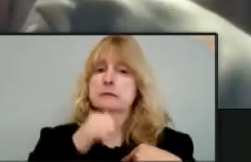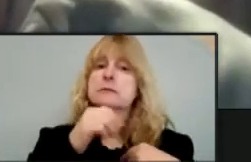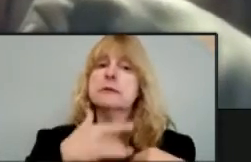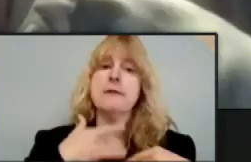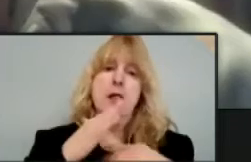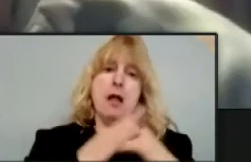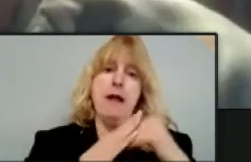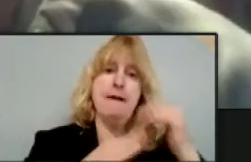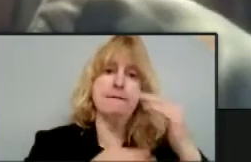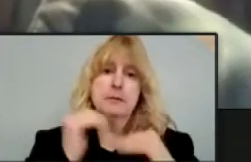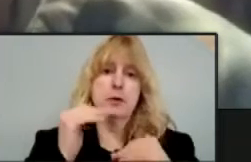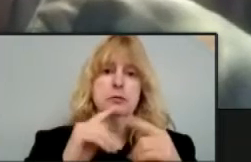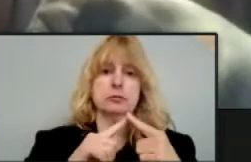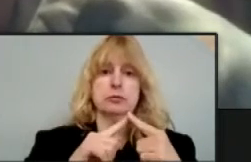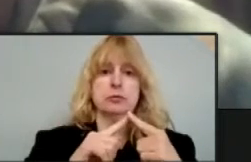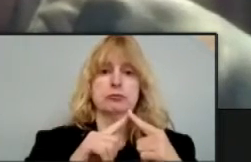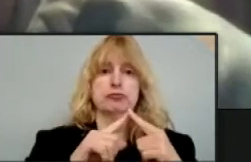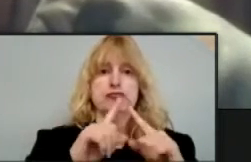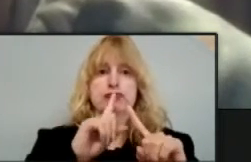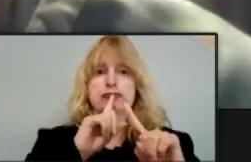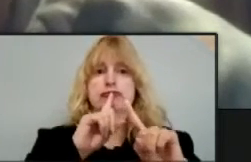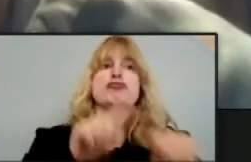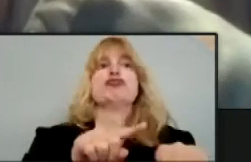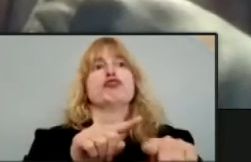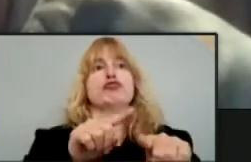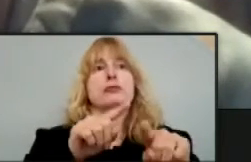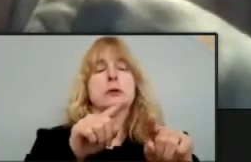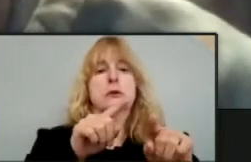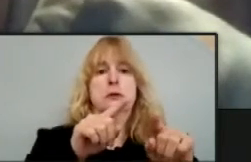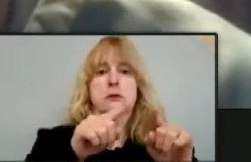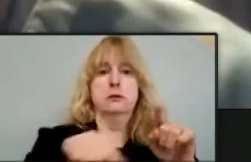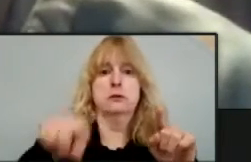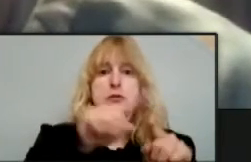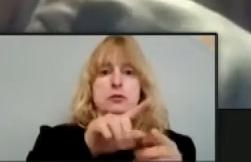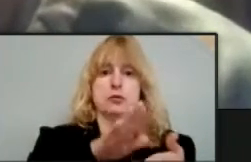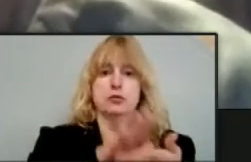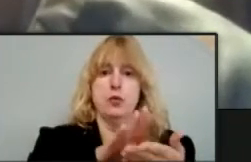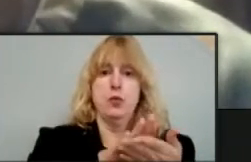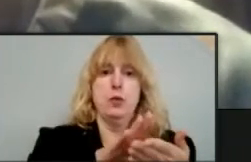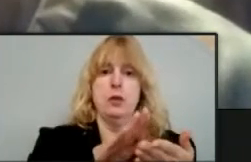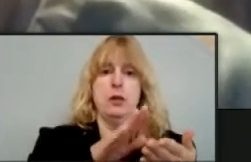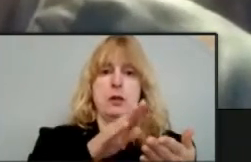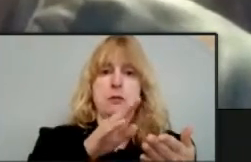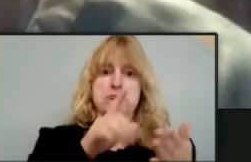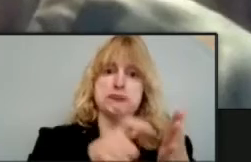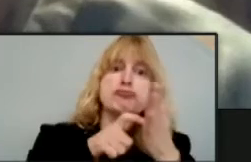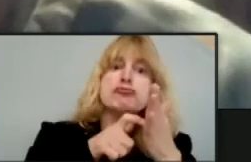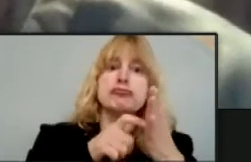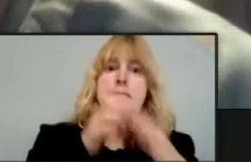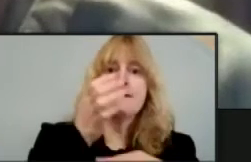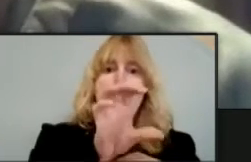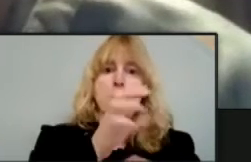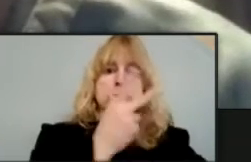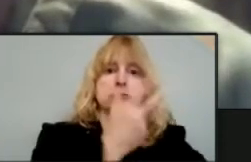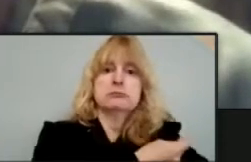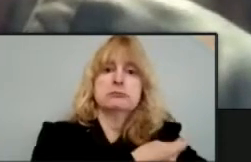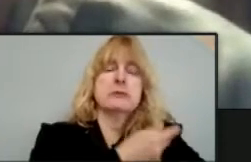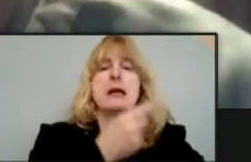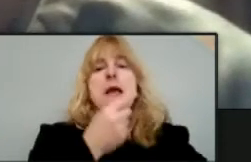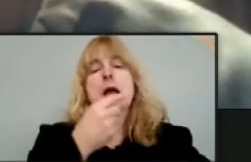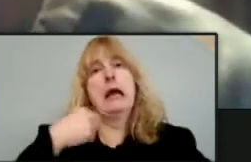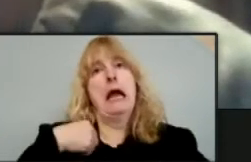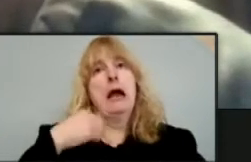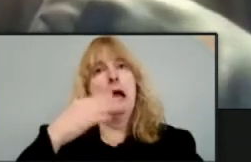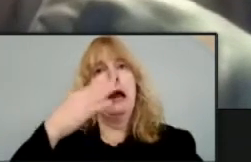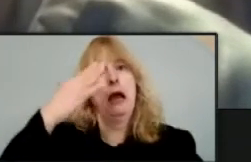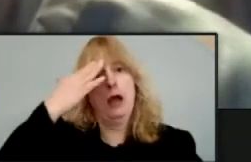that recommendation right now to the school board. And the reason for that is I know that there's a great